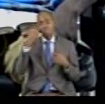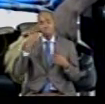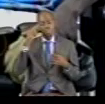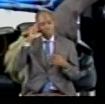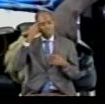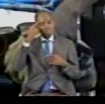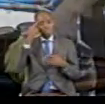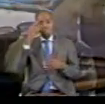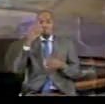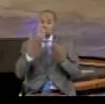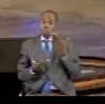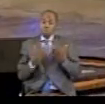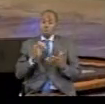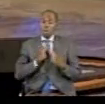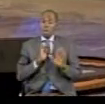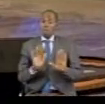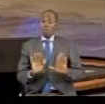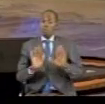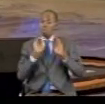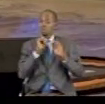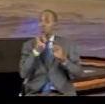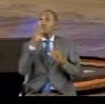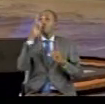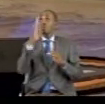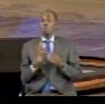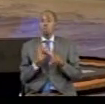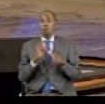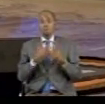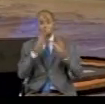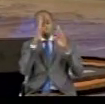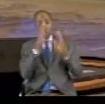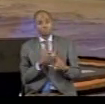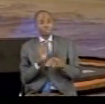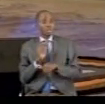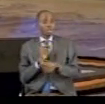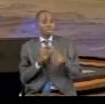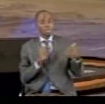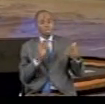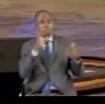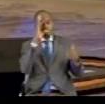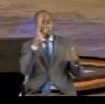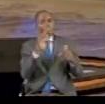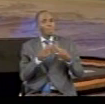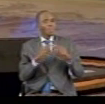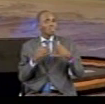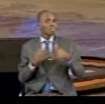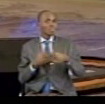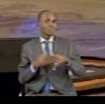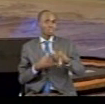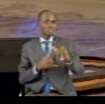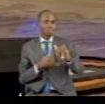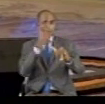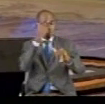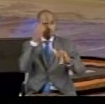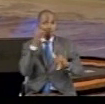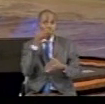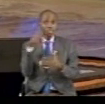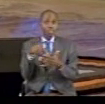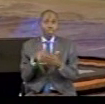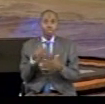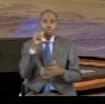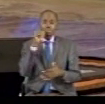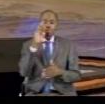not God, nor regard man, yet because this widow troubleth